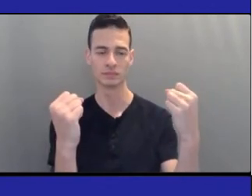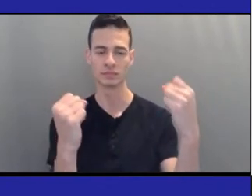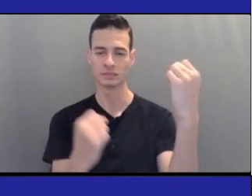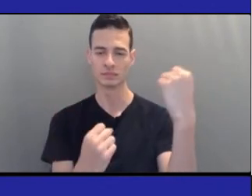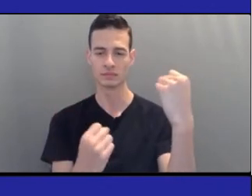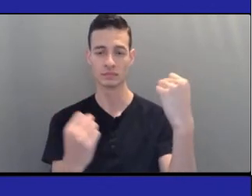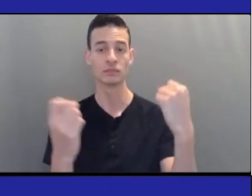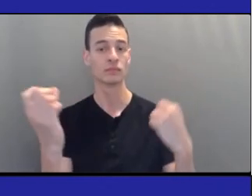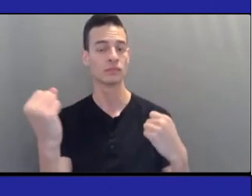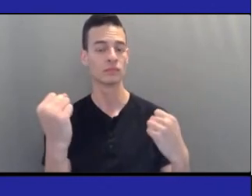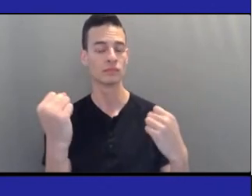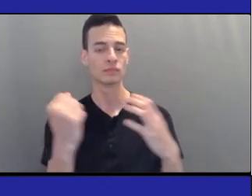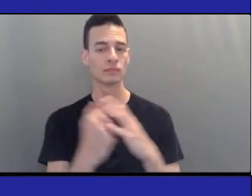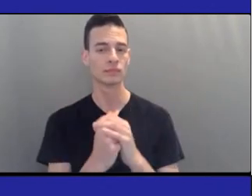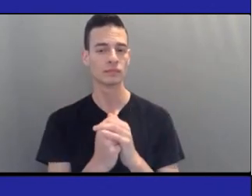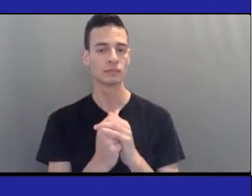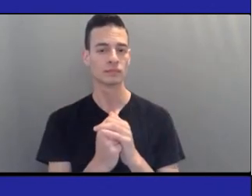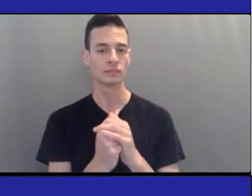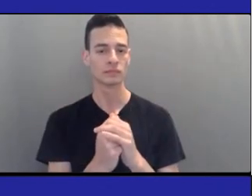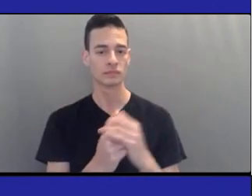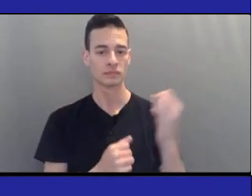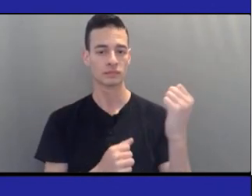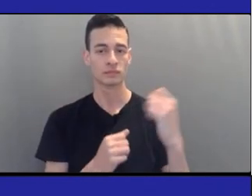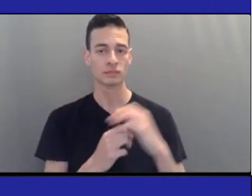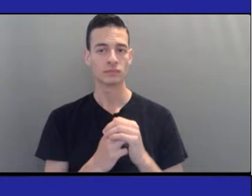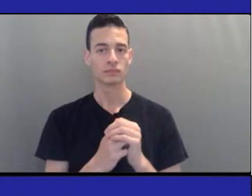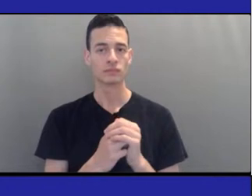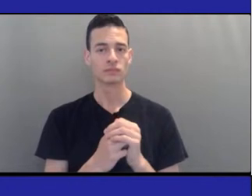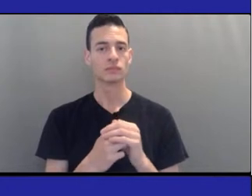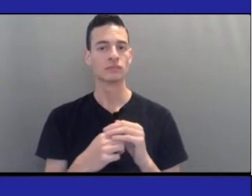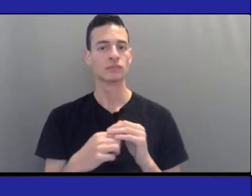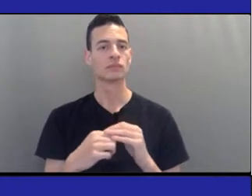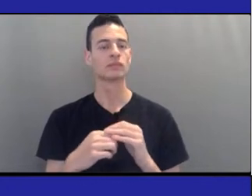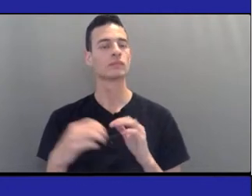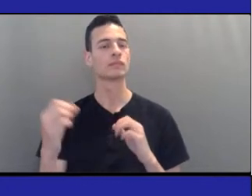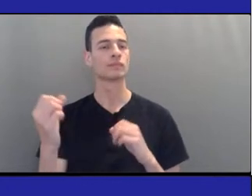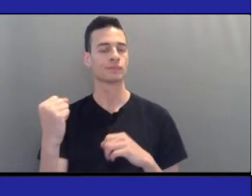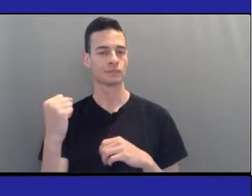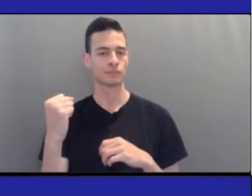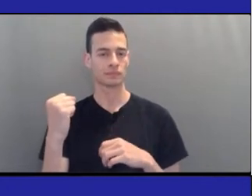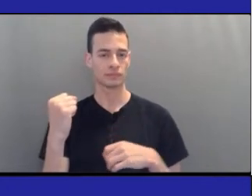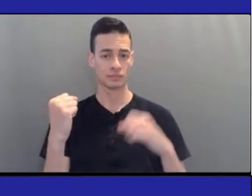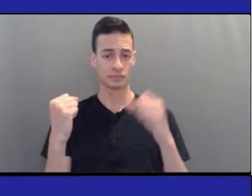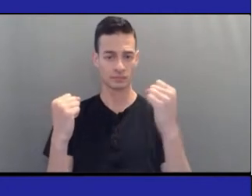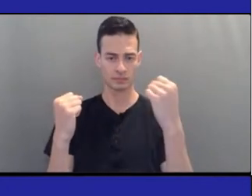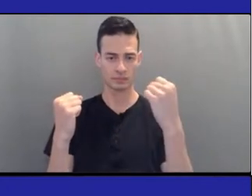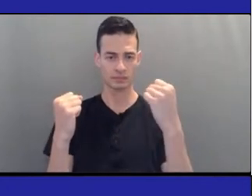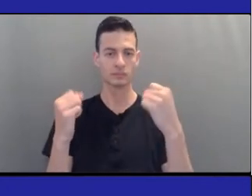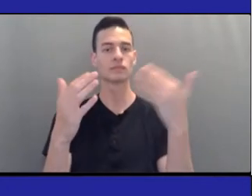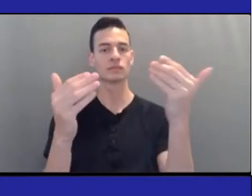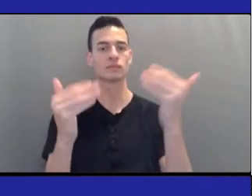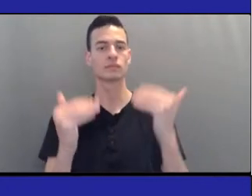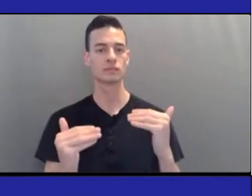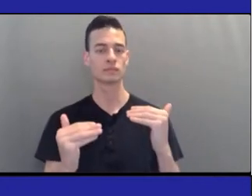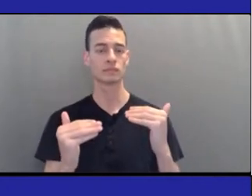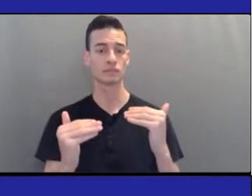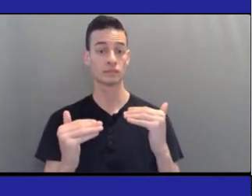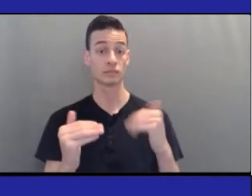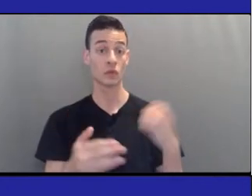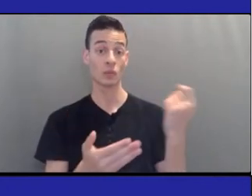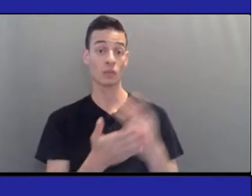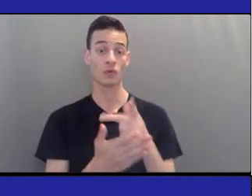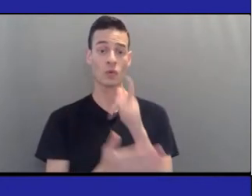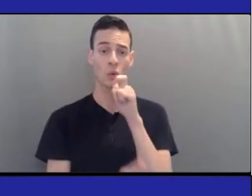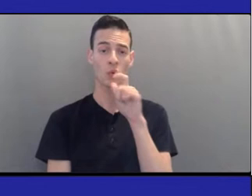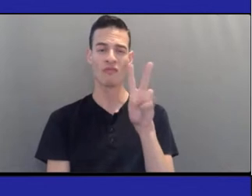Fisher? Yes. Barbara Lowe? Yes. Sally Hernandez Piñero? Yes. And Jackie Rowe Adams? Yes. And on approving Valencia